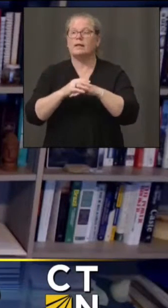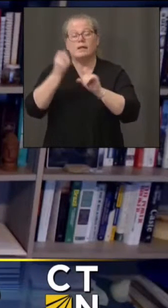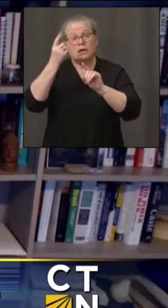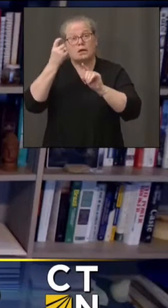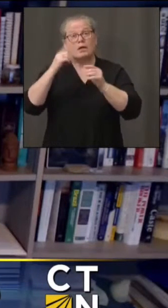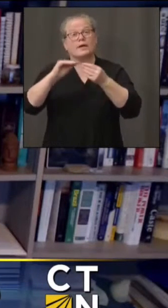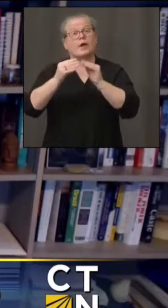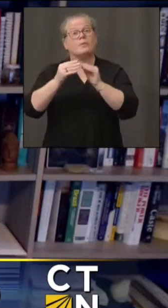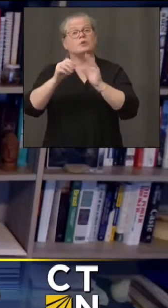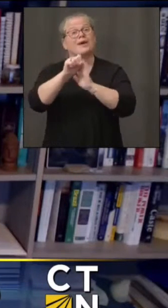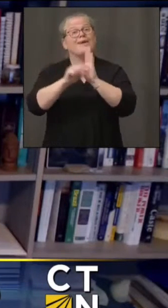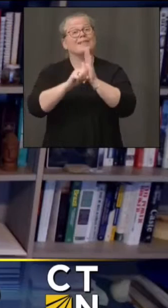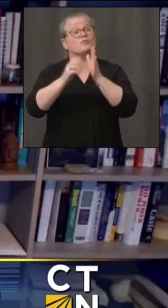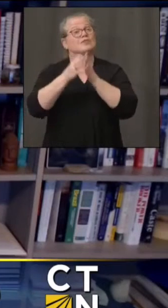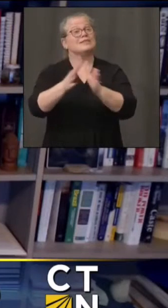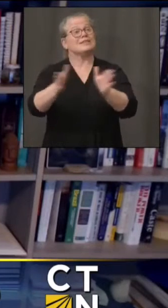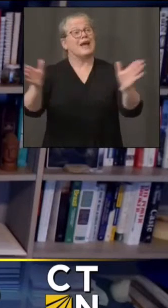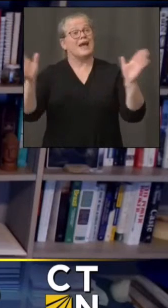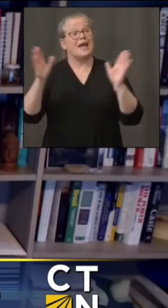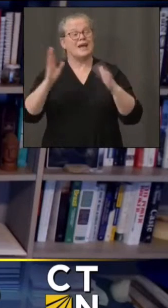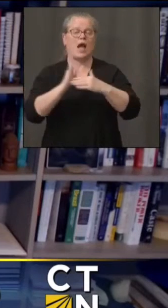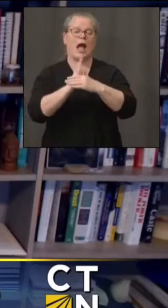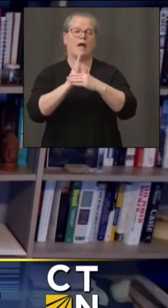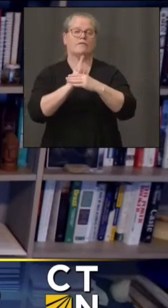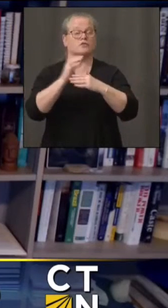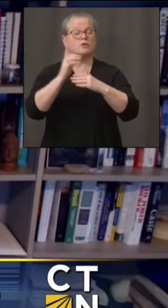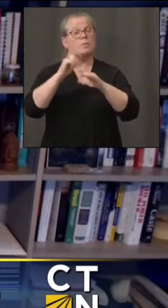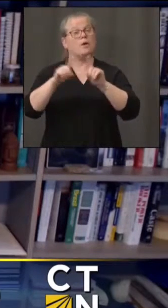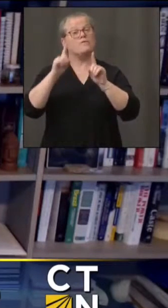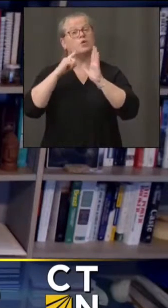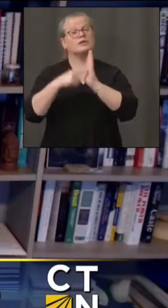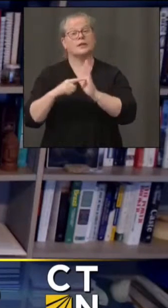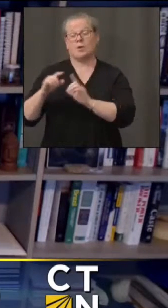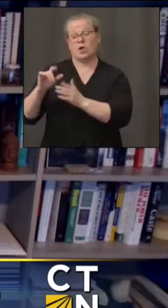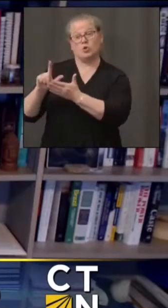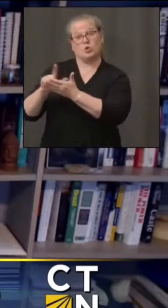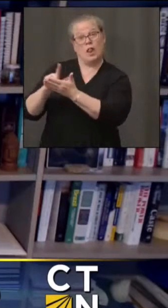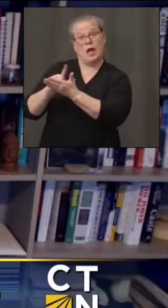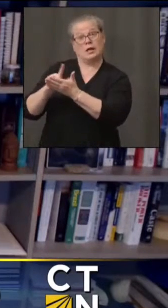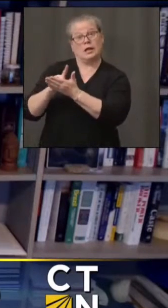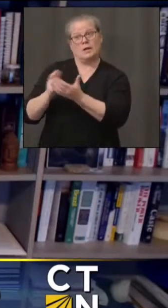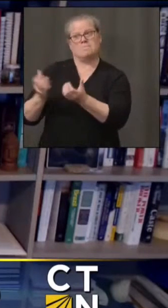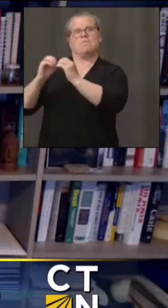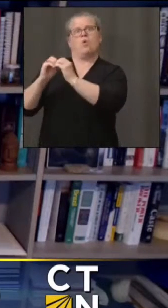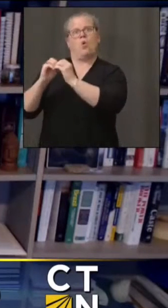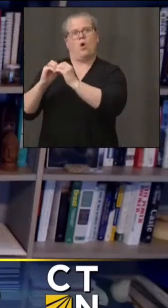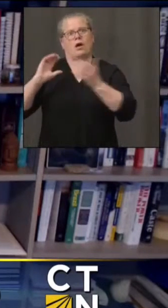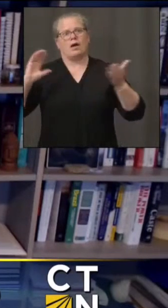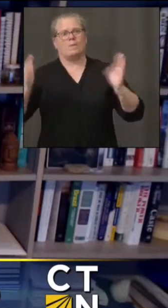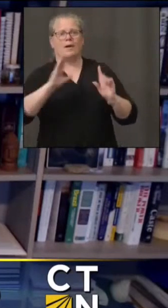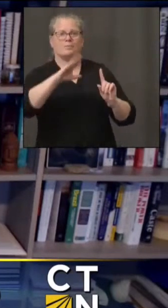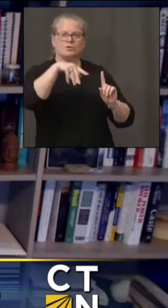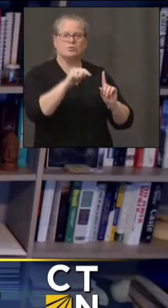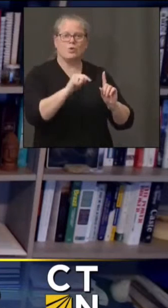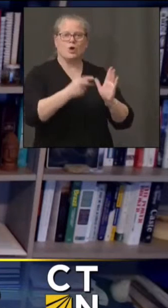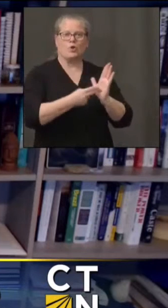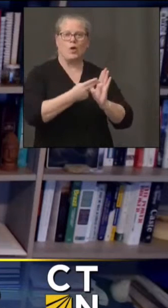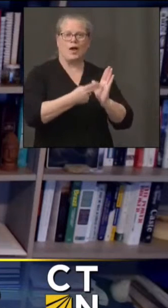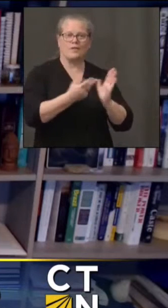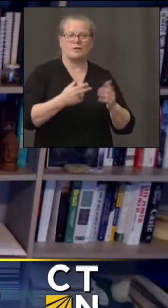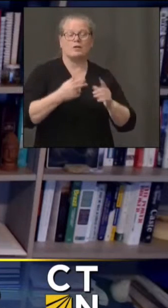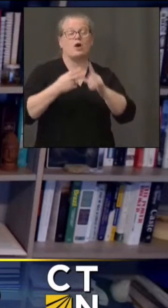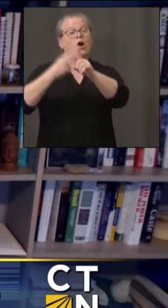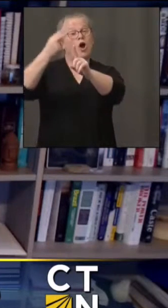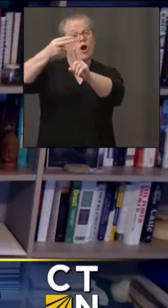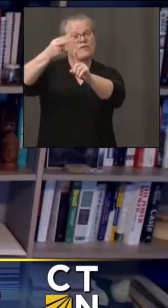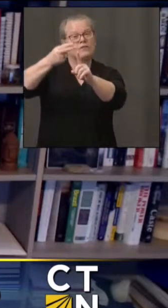London, the situation there is very different than it is in Bridgeport or Stamford or New Haven. What's happening in Hartford is different than what's